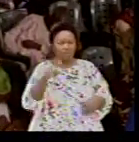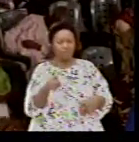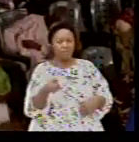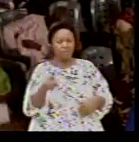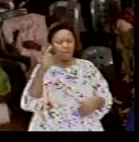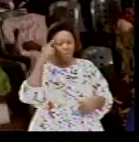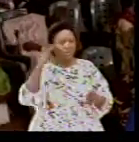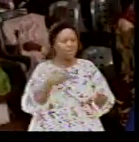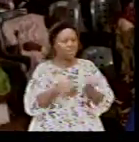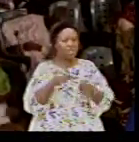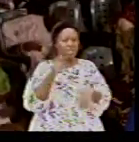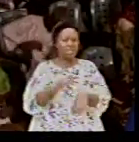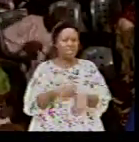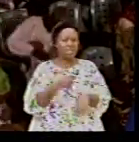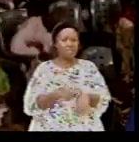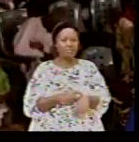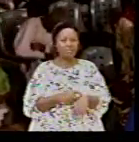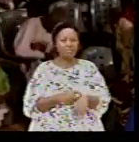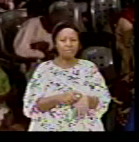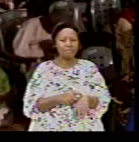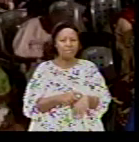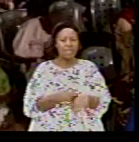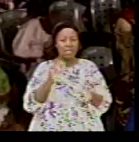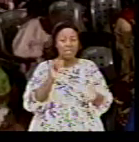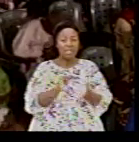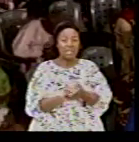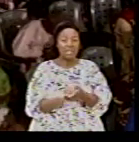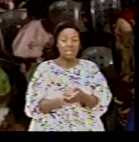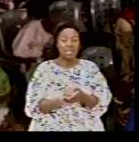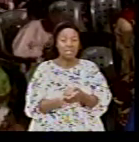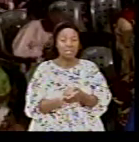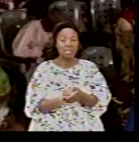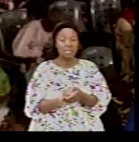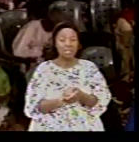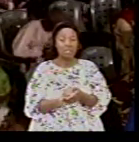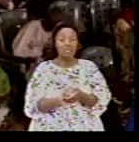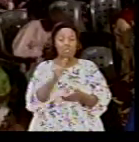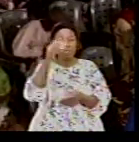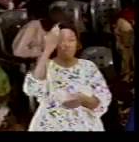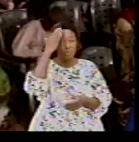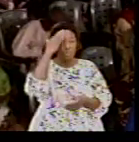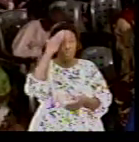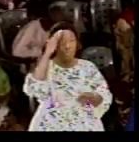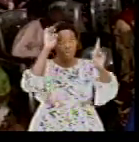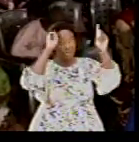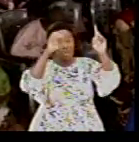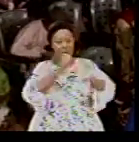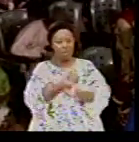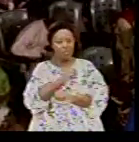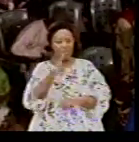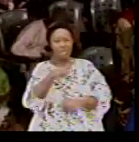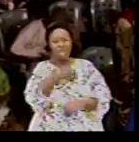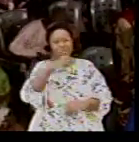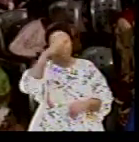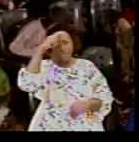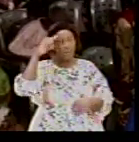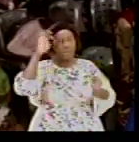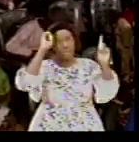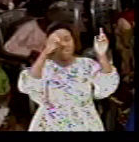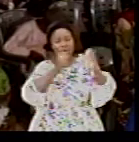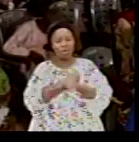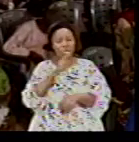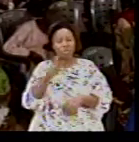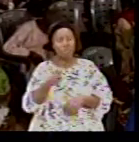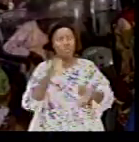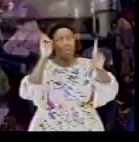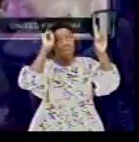this time that to recognize He loves you. And because He loves you, He wants